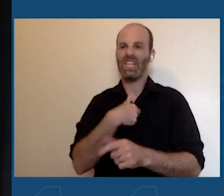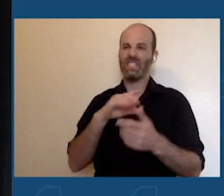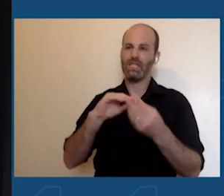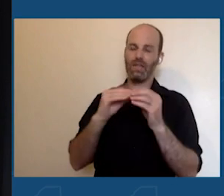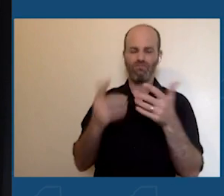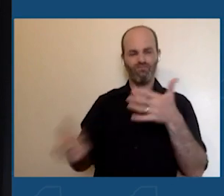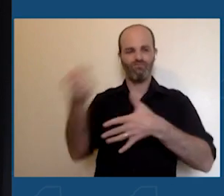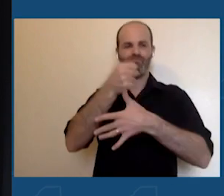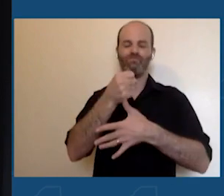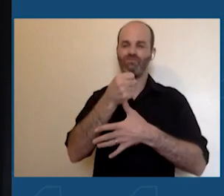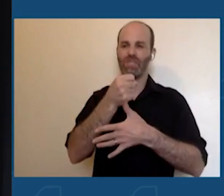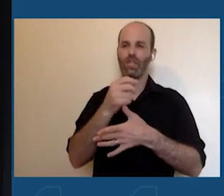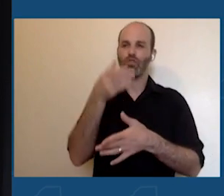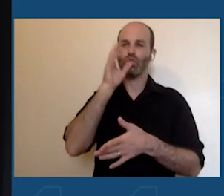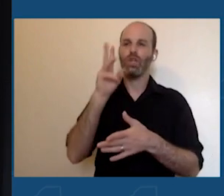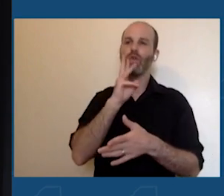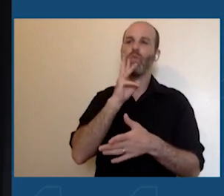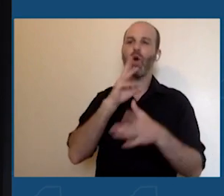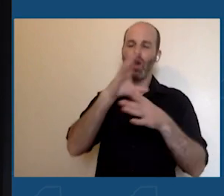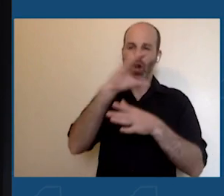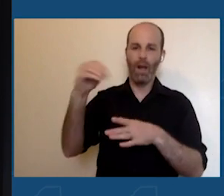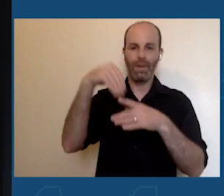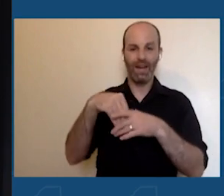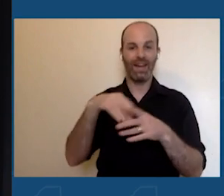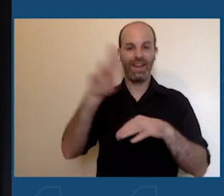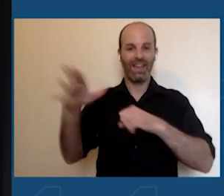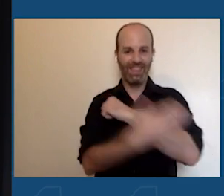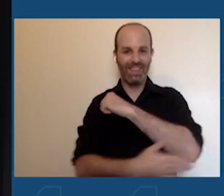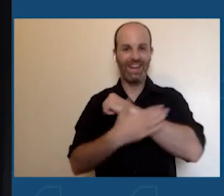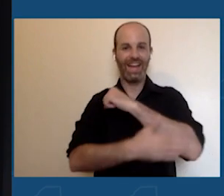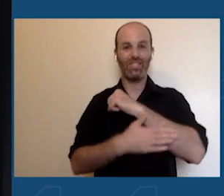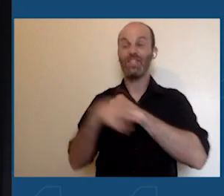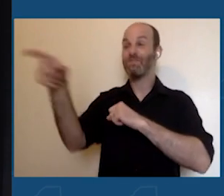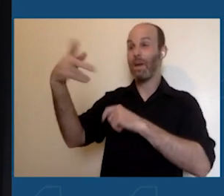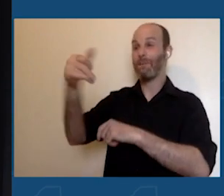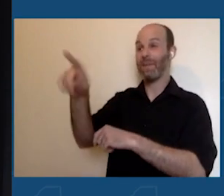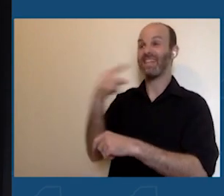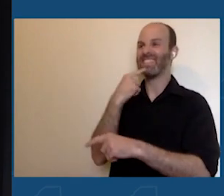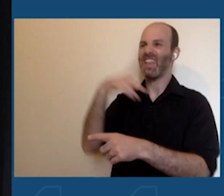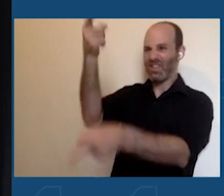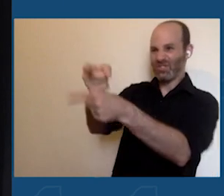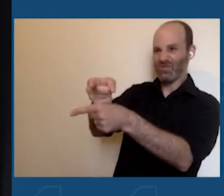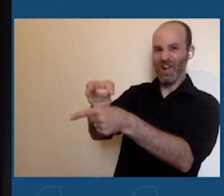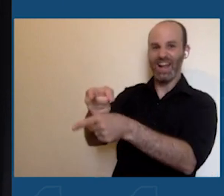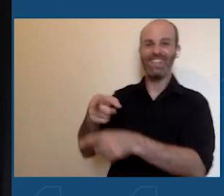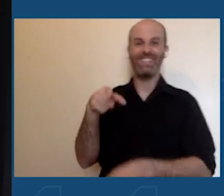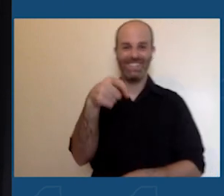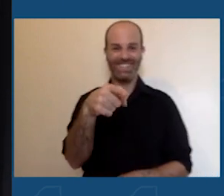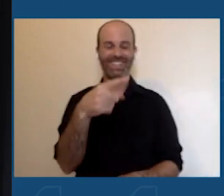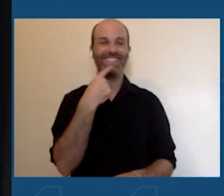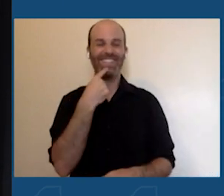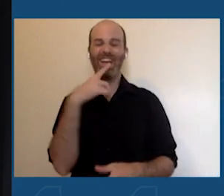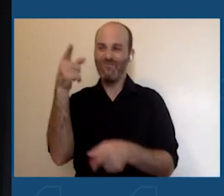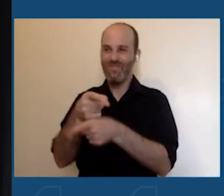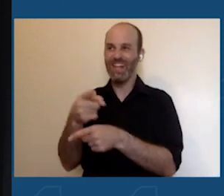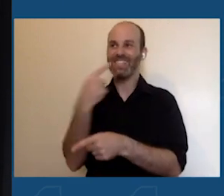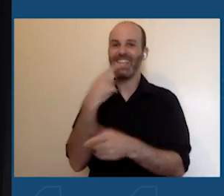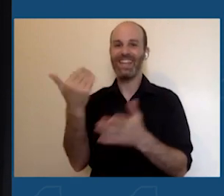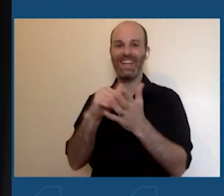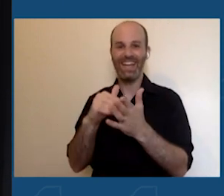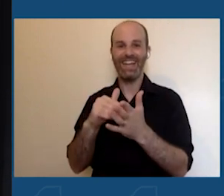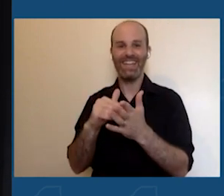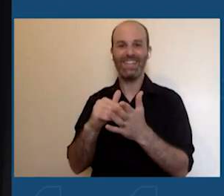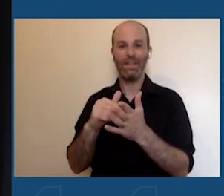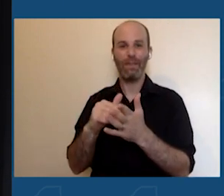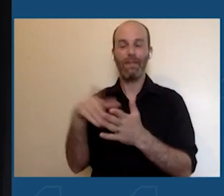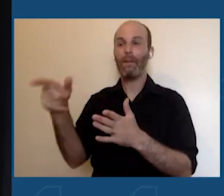water company in the nation. So, thank you. That's it. Make sure you say that when you get up there. So, and former